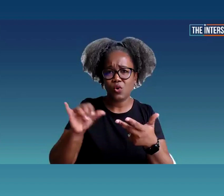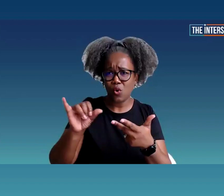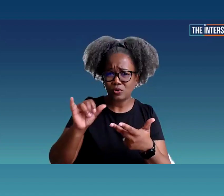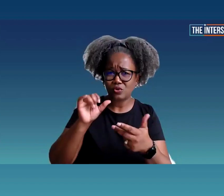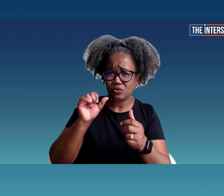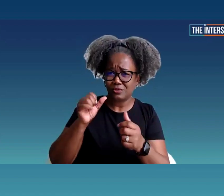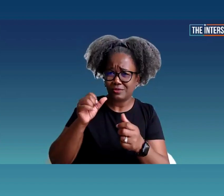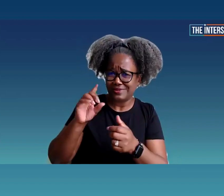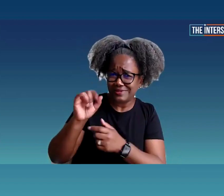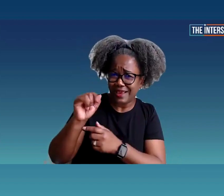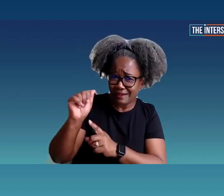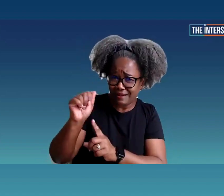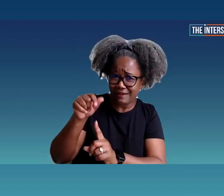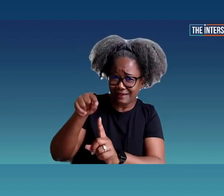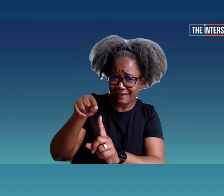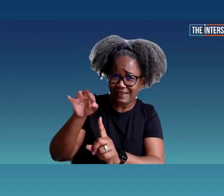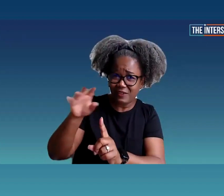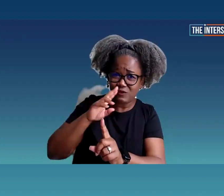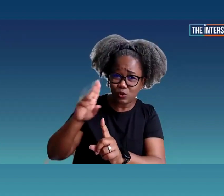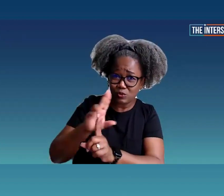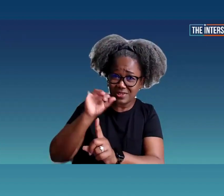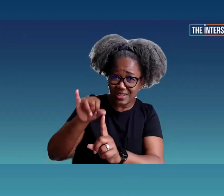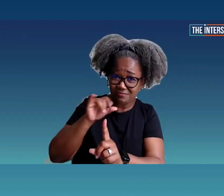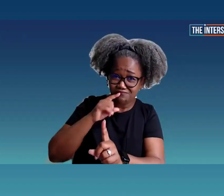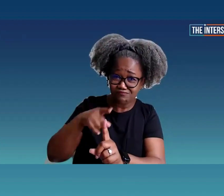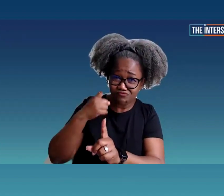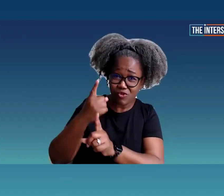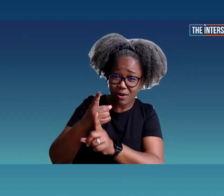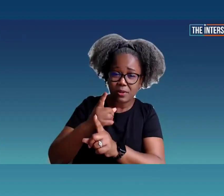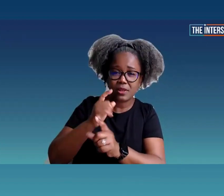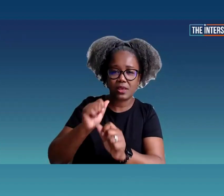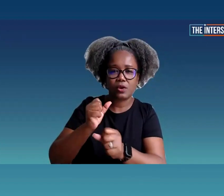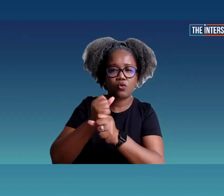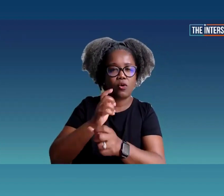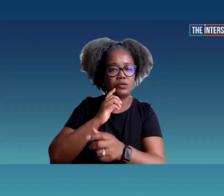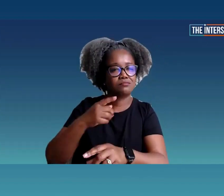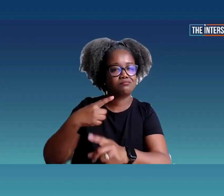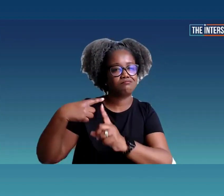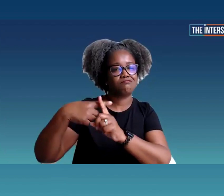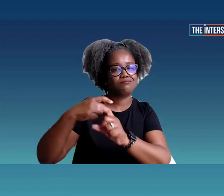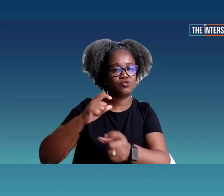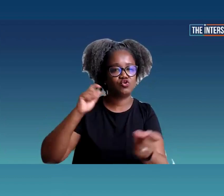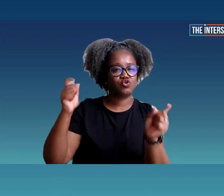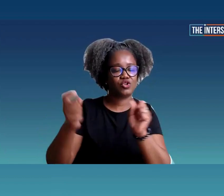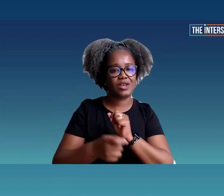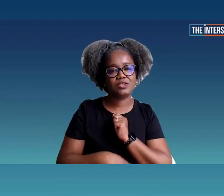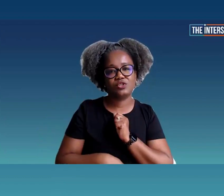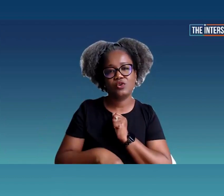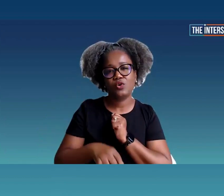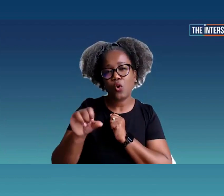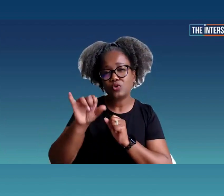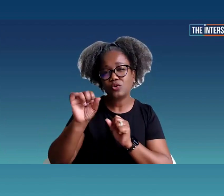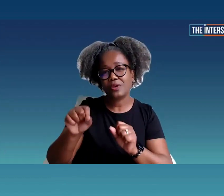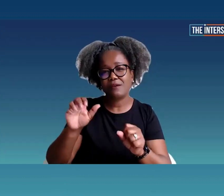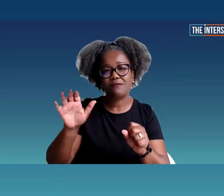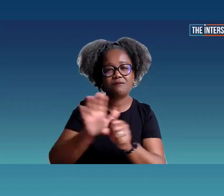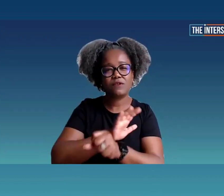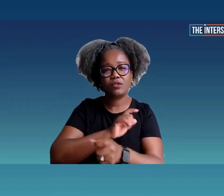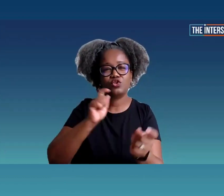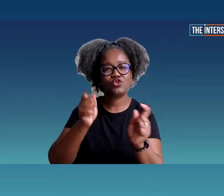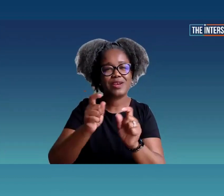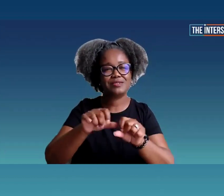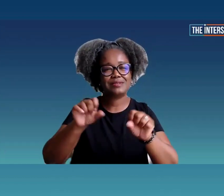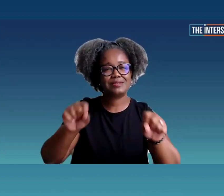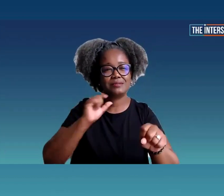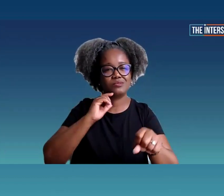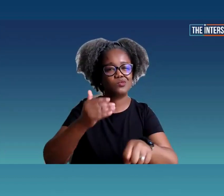when used correctly, can transform entire systems for the better. So whether you work in healthcare or whether you're